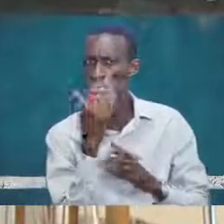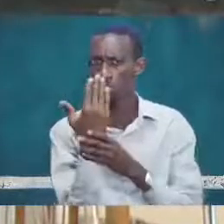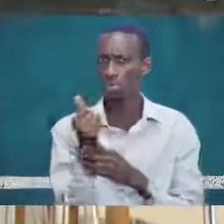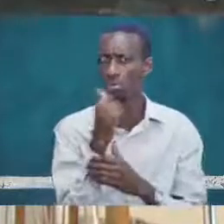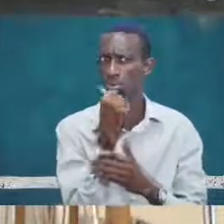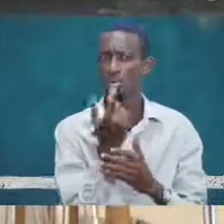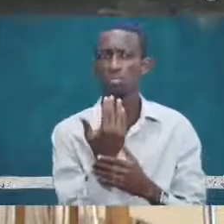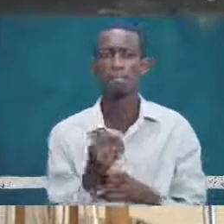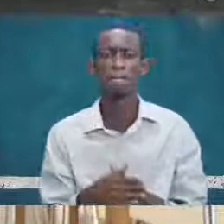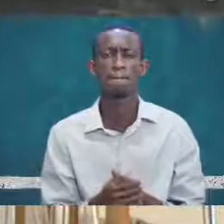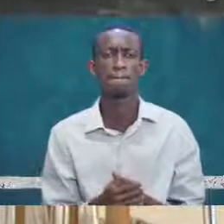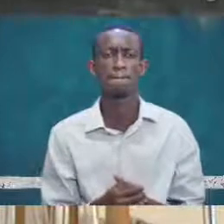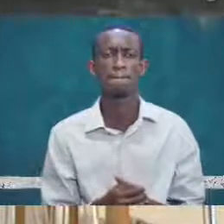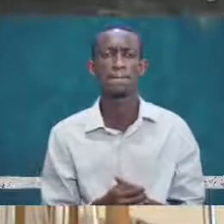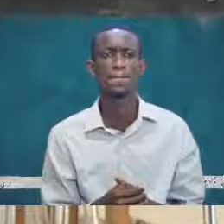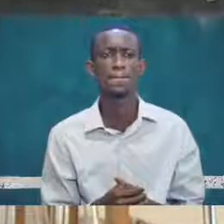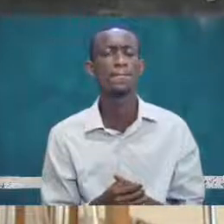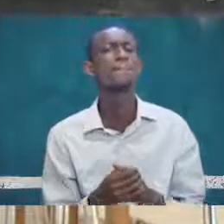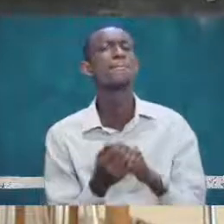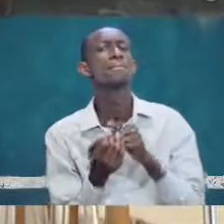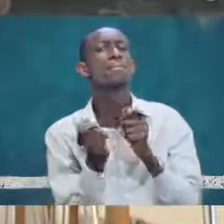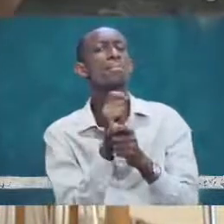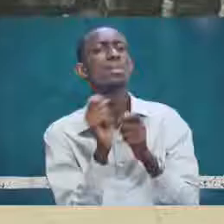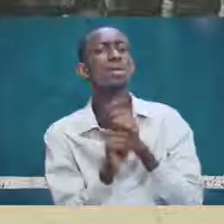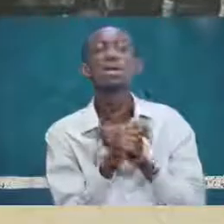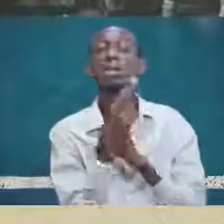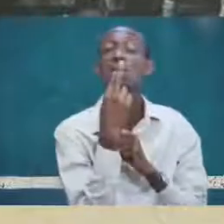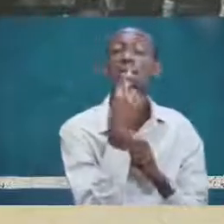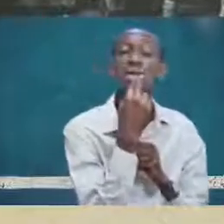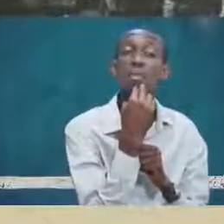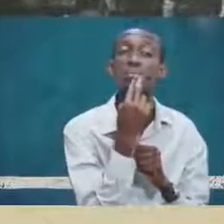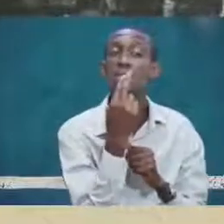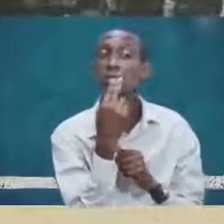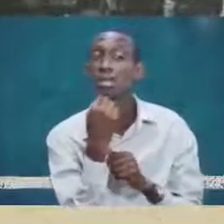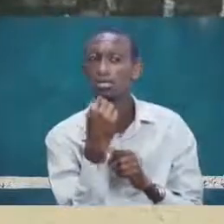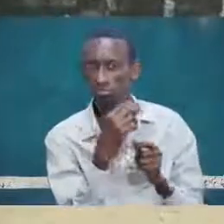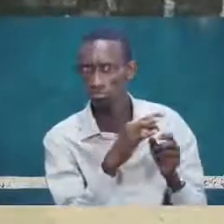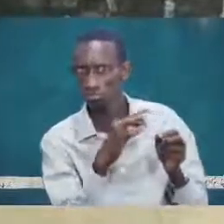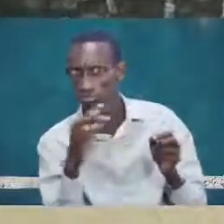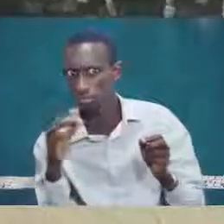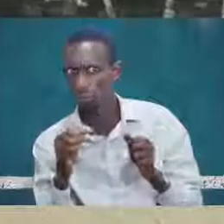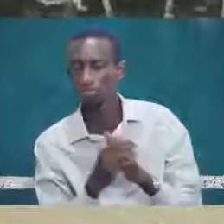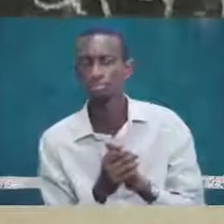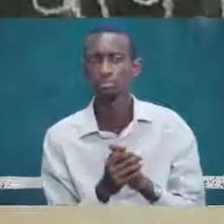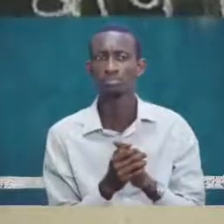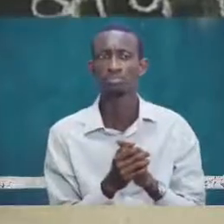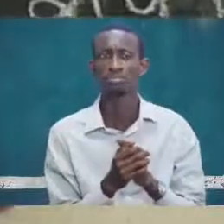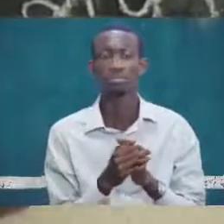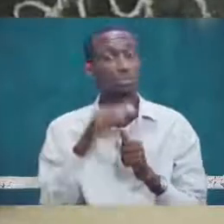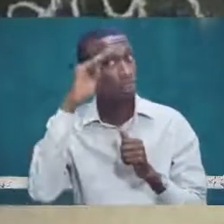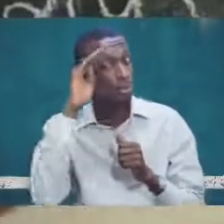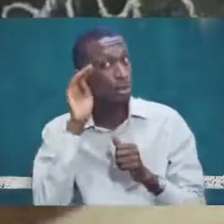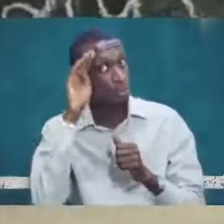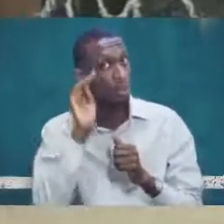one turns blue, red to pink, and then the